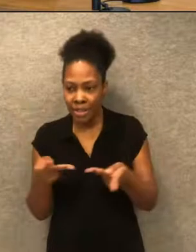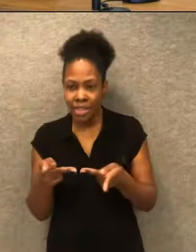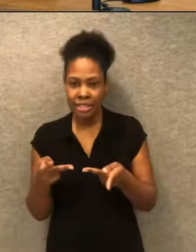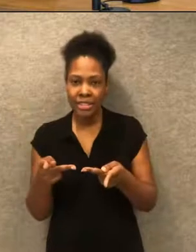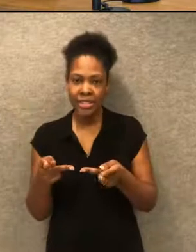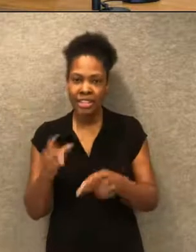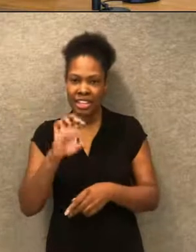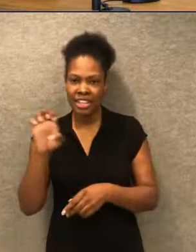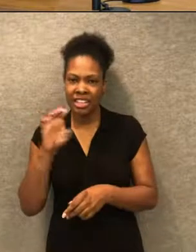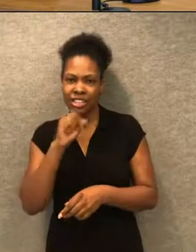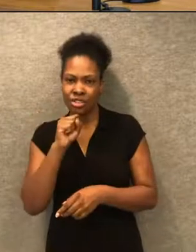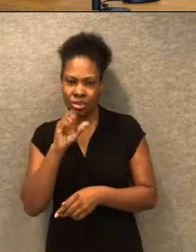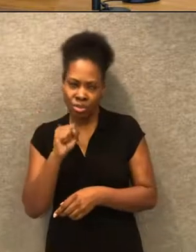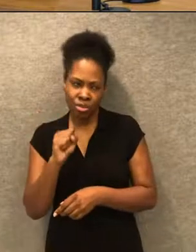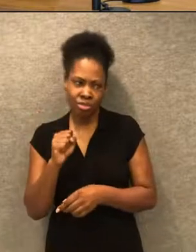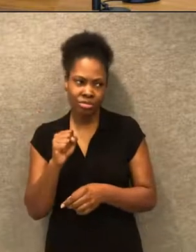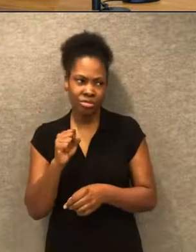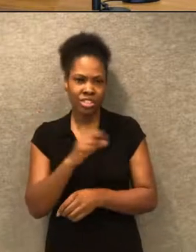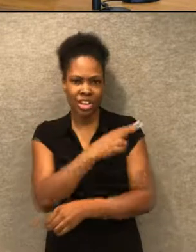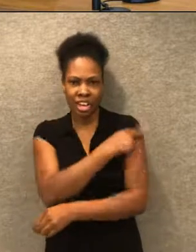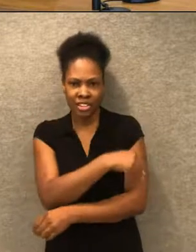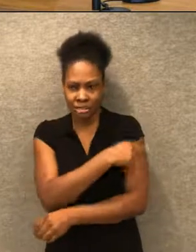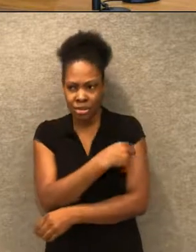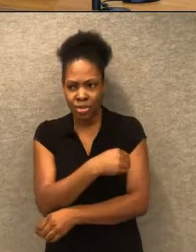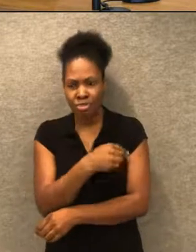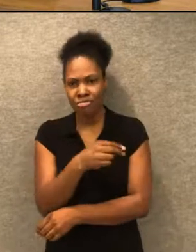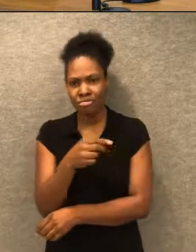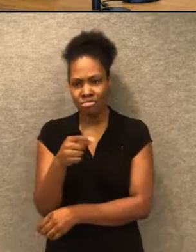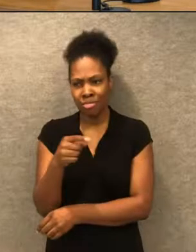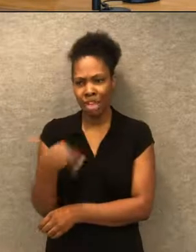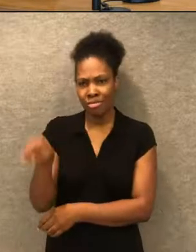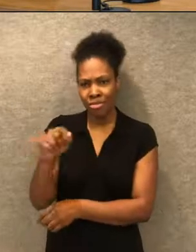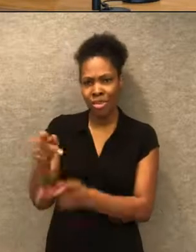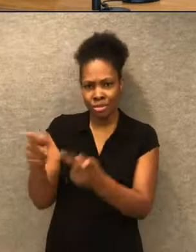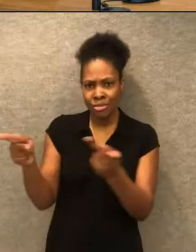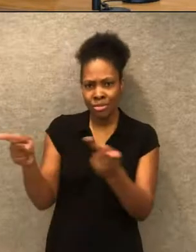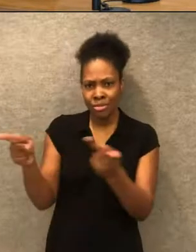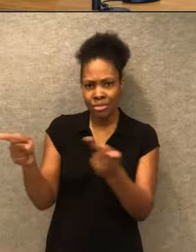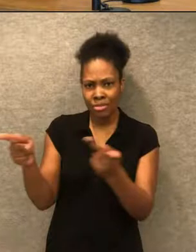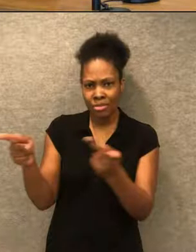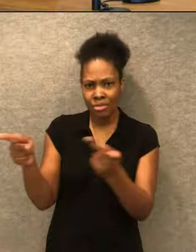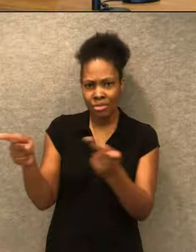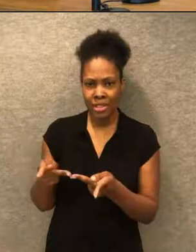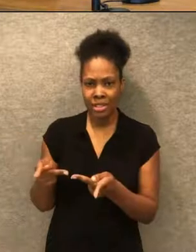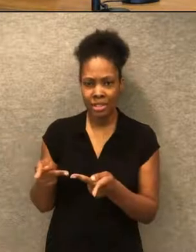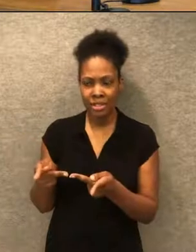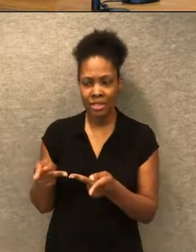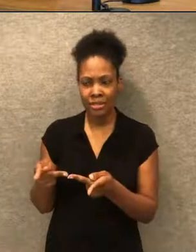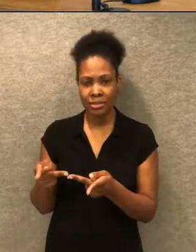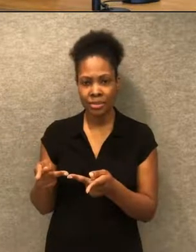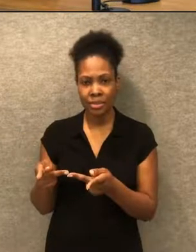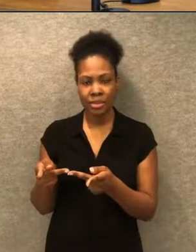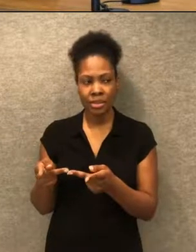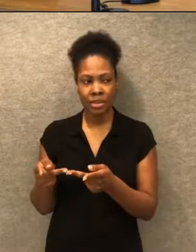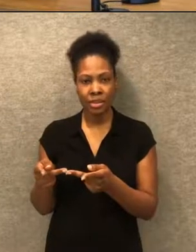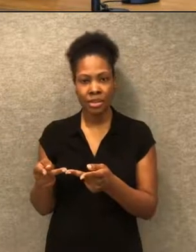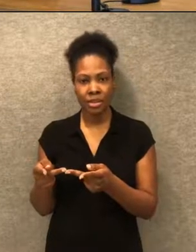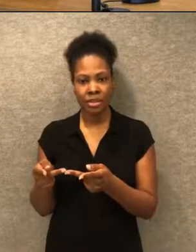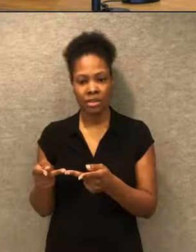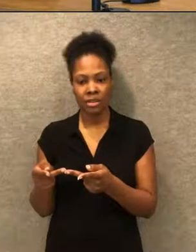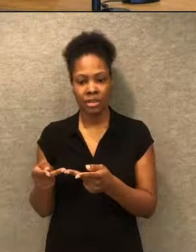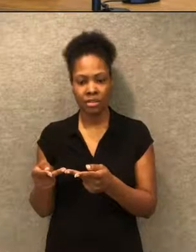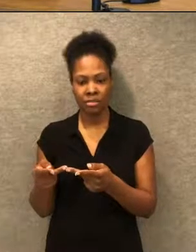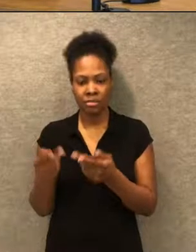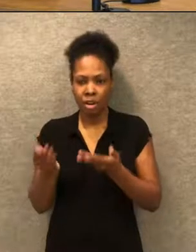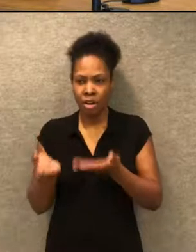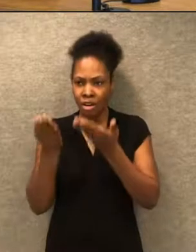Health Center, those facilities, as well as some other nonprofit health programs, do